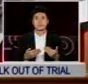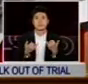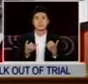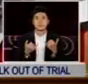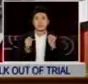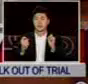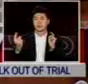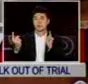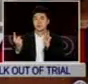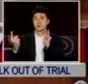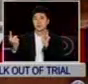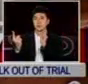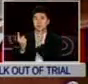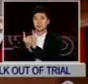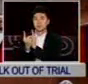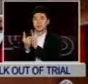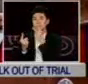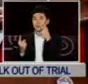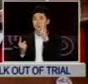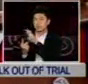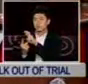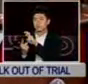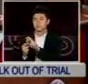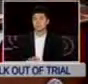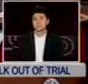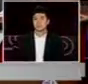approach the witness, Your Honor, to it?